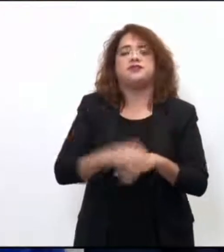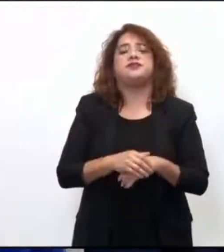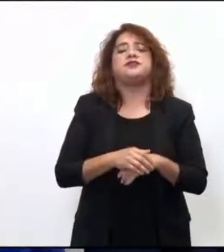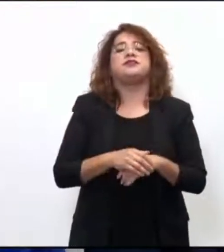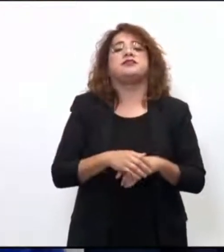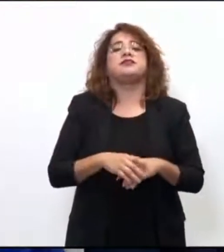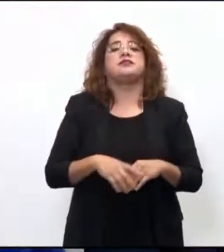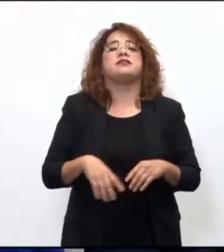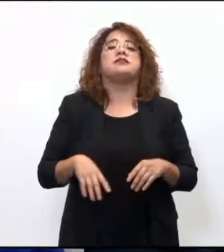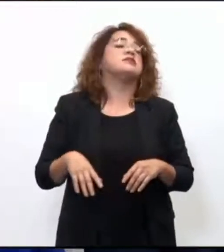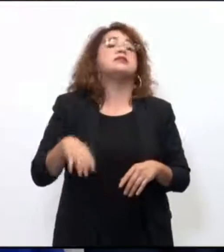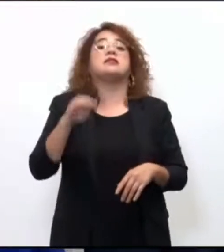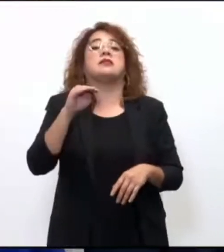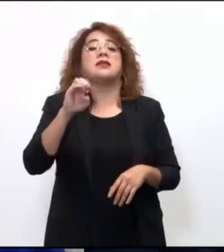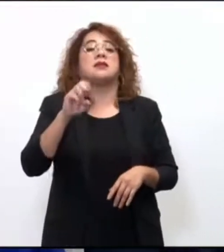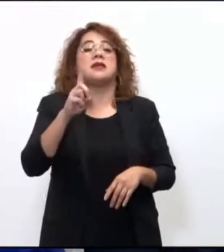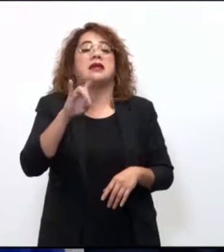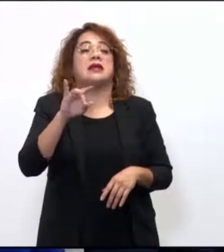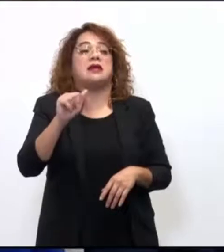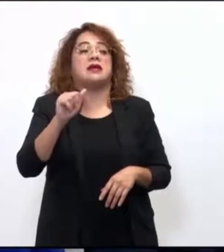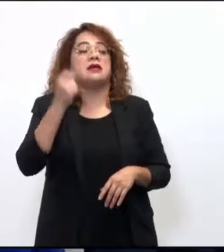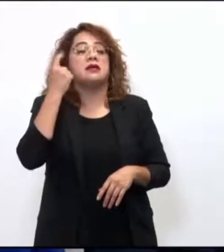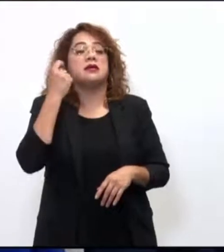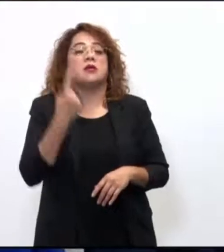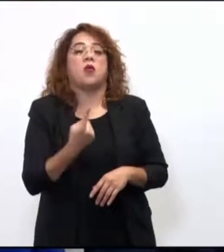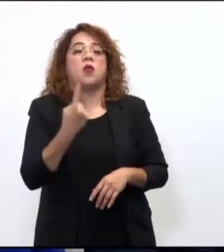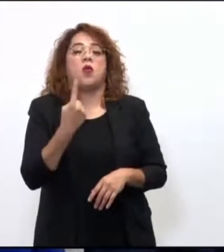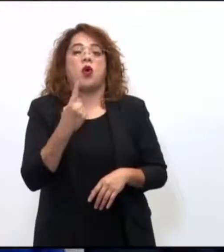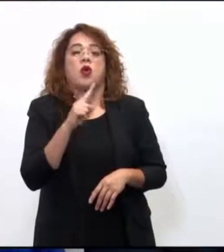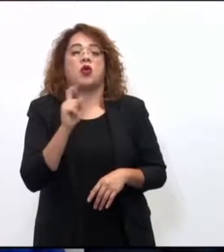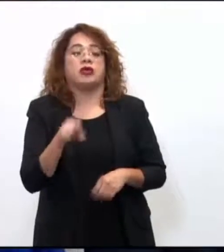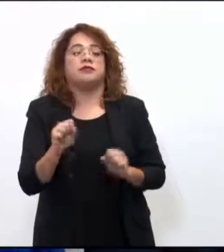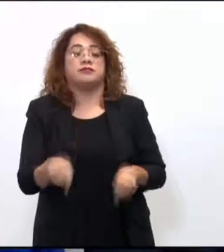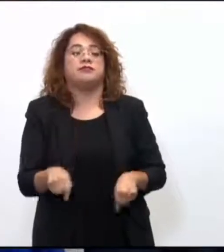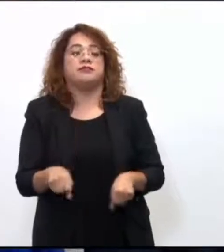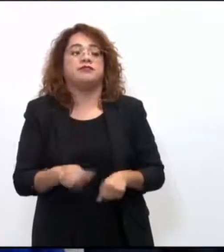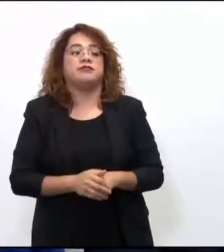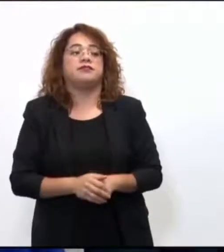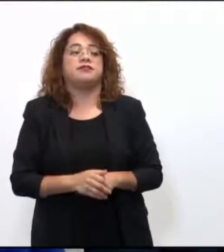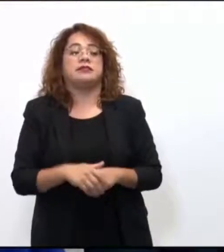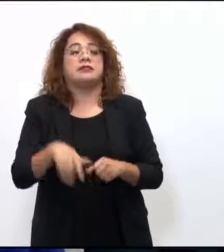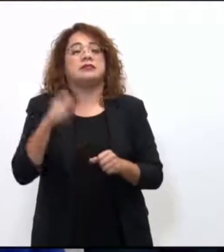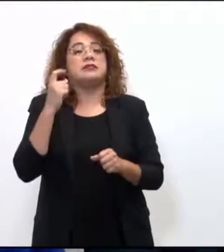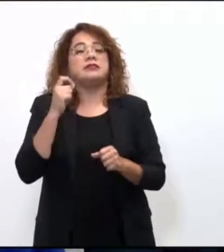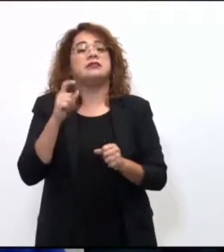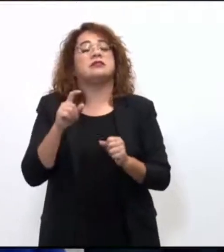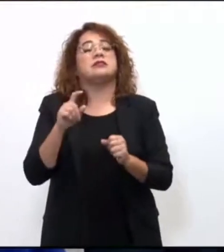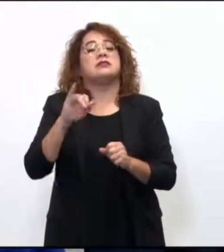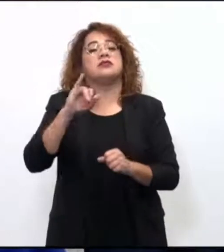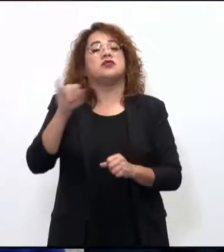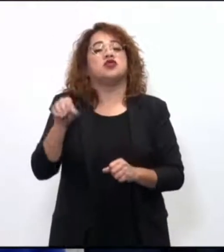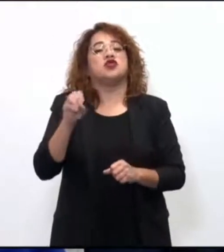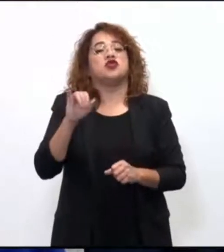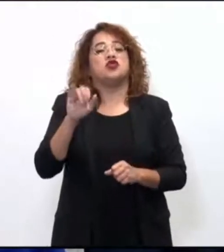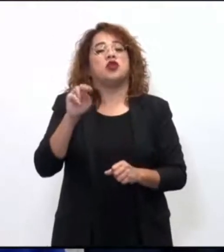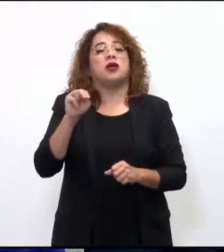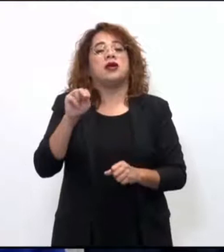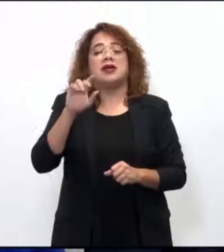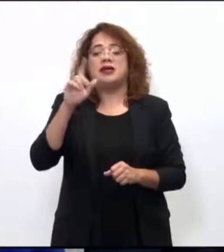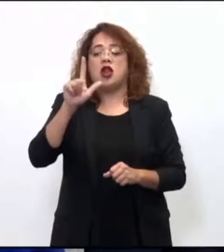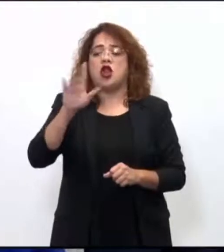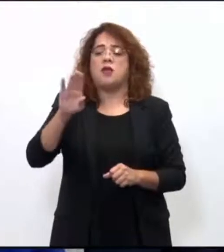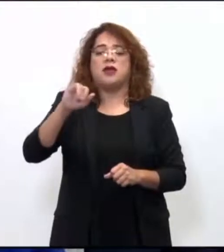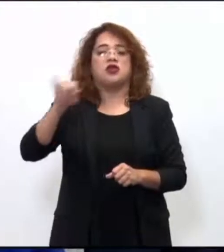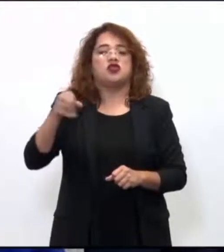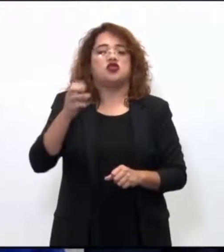media now. As a reminder, there is time for one question each. Additional media questions can be sent to the Long Beach Joint Information Center. First question comes